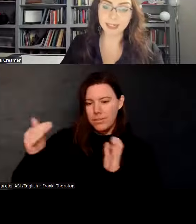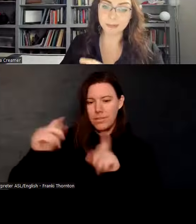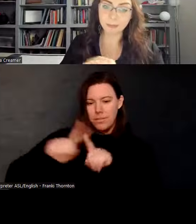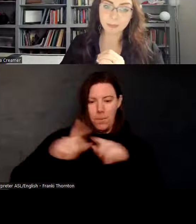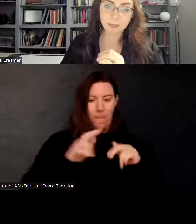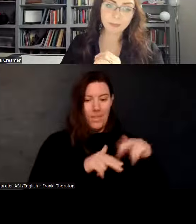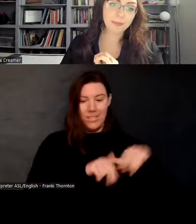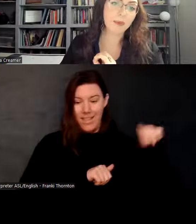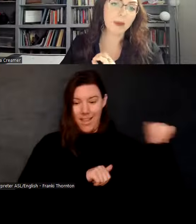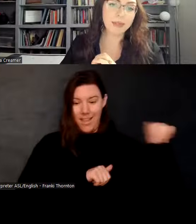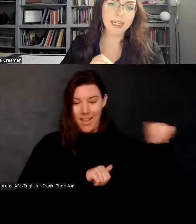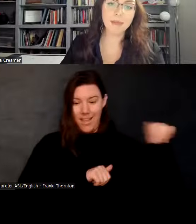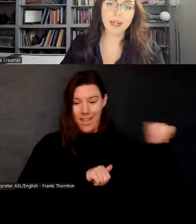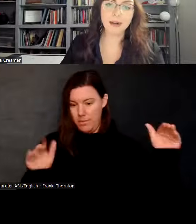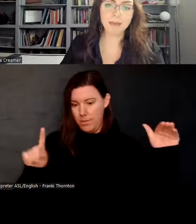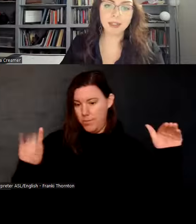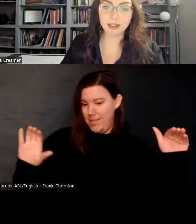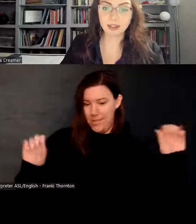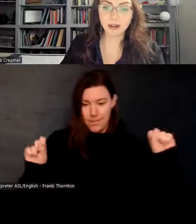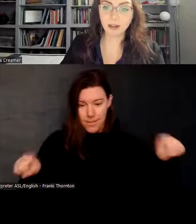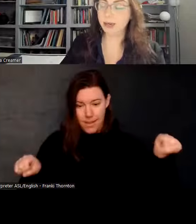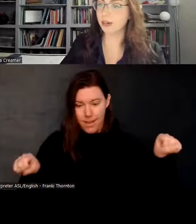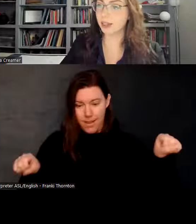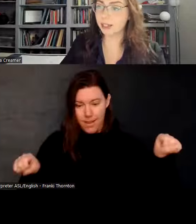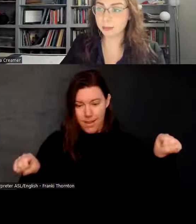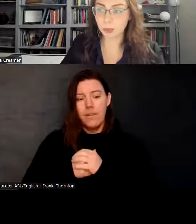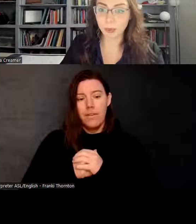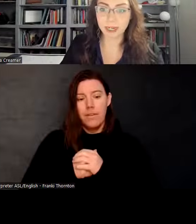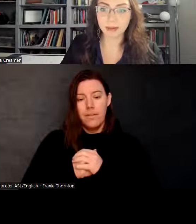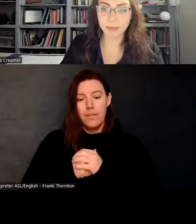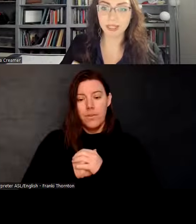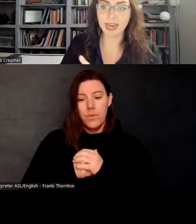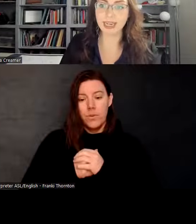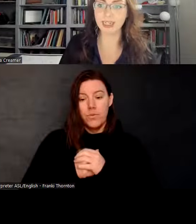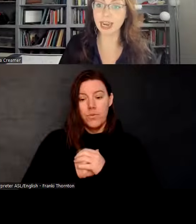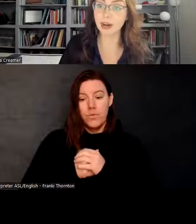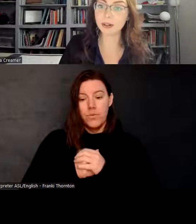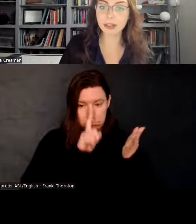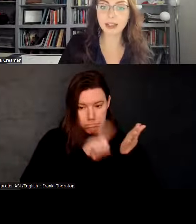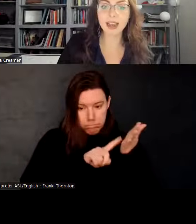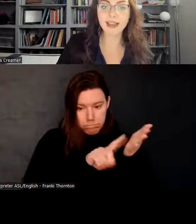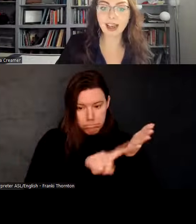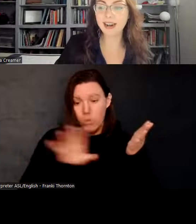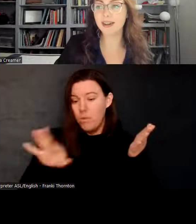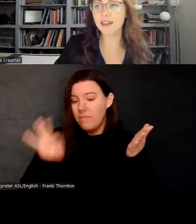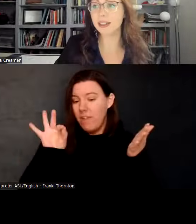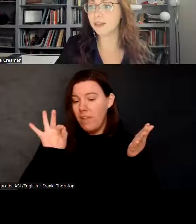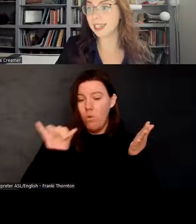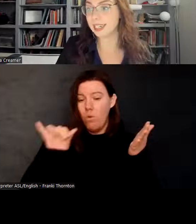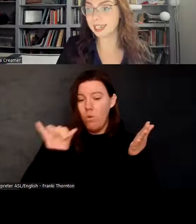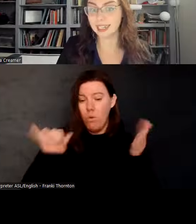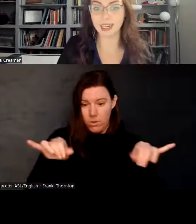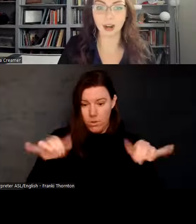comes to this. What immediately becomes clear are the parallels between building A's layout and that of